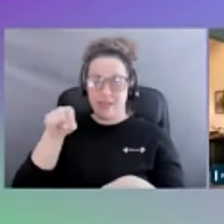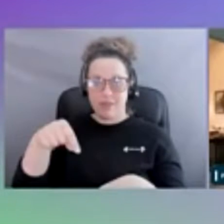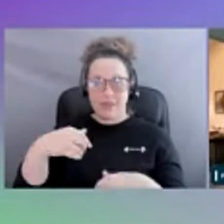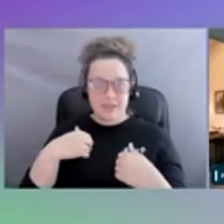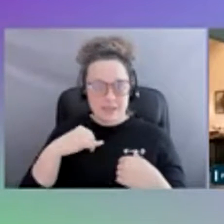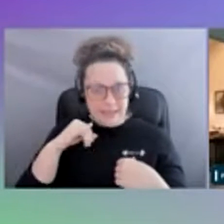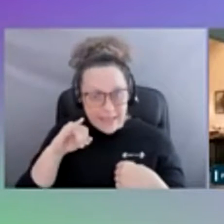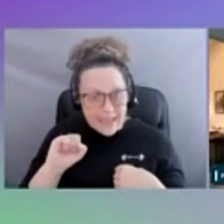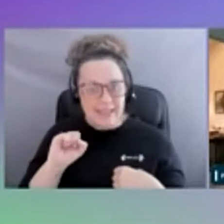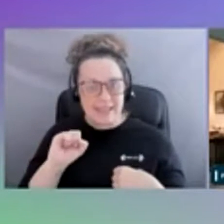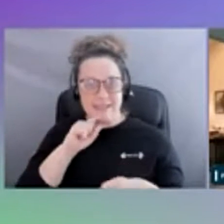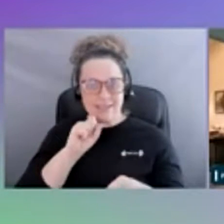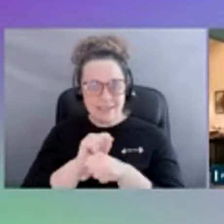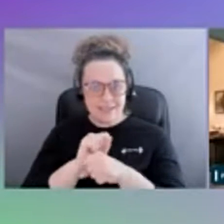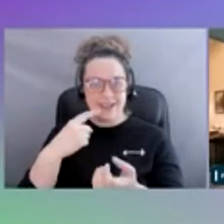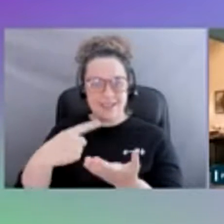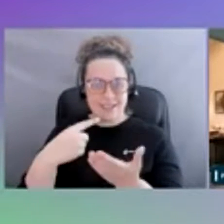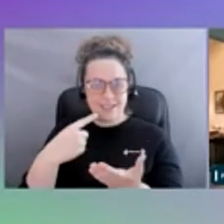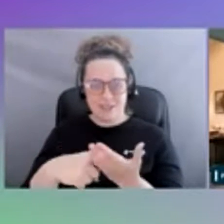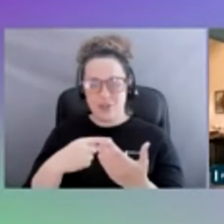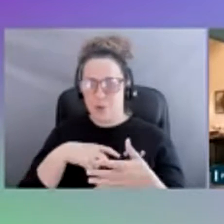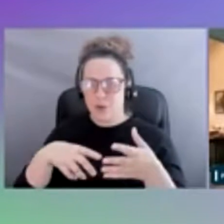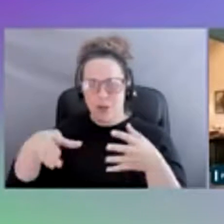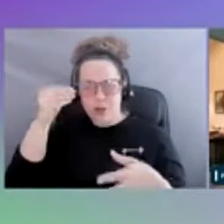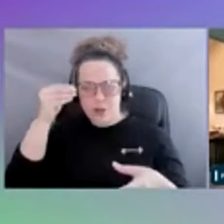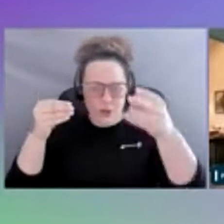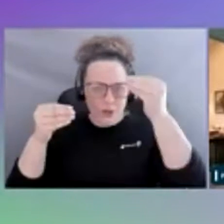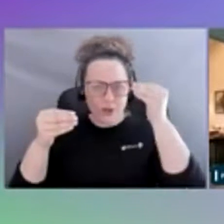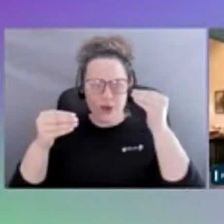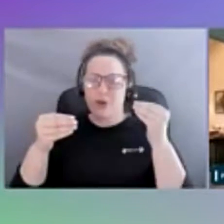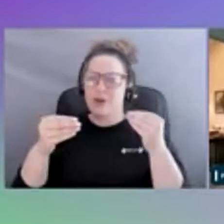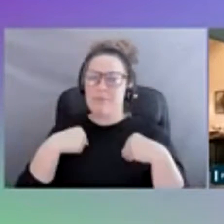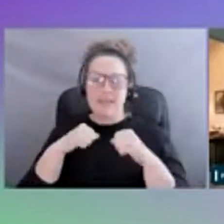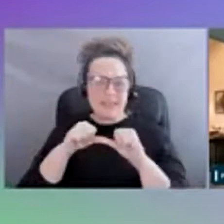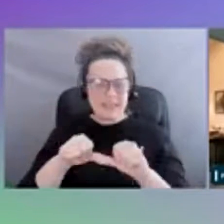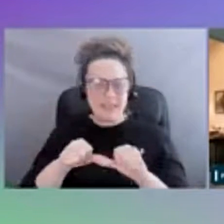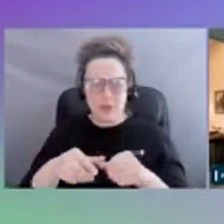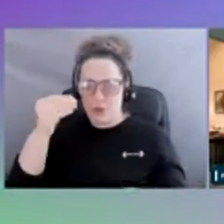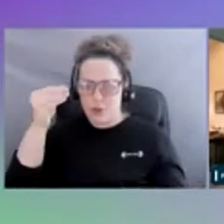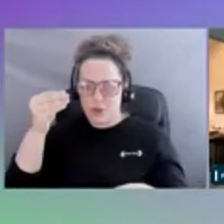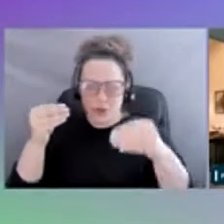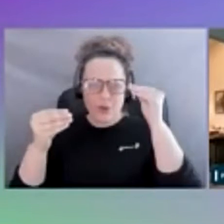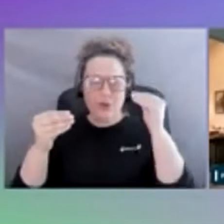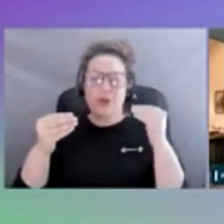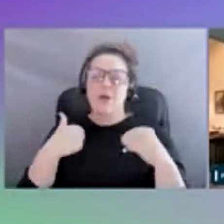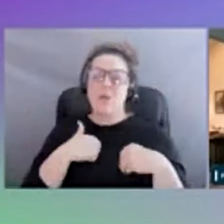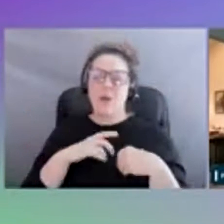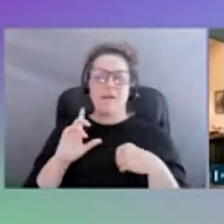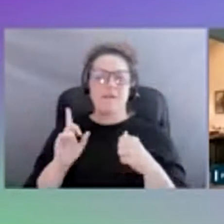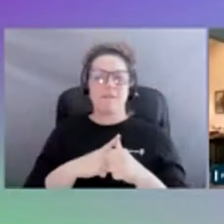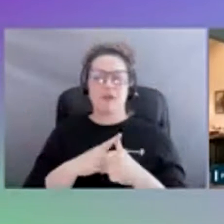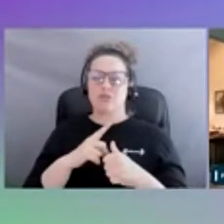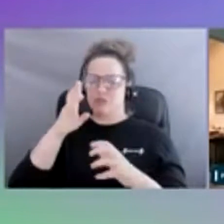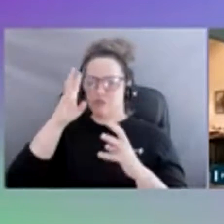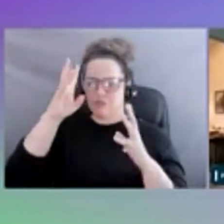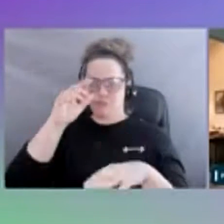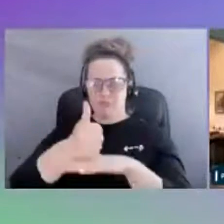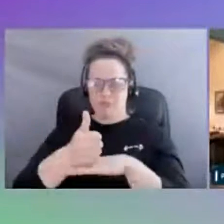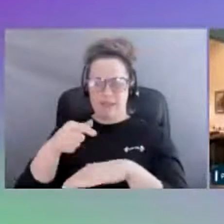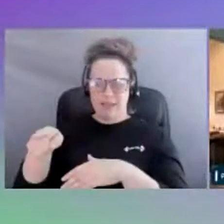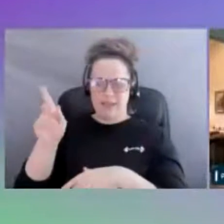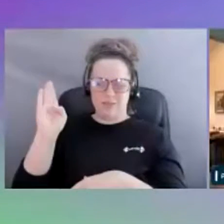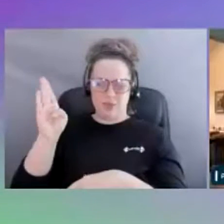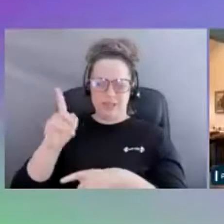so much for all of us to learn and for me to continue learning. When I first created this presentation, it was totally different